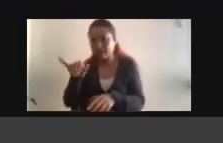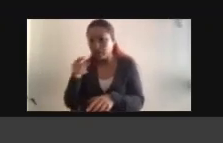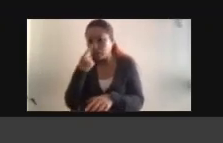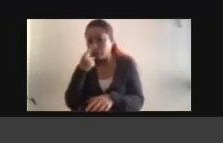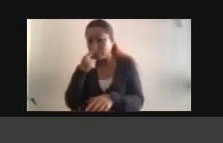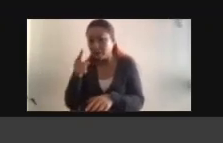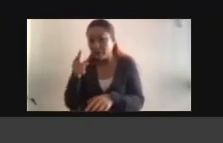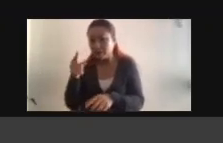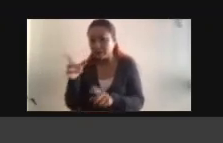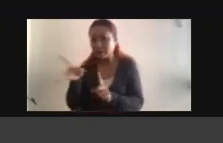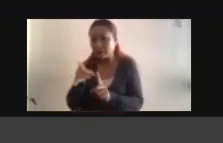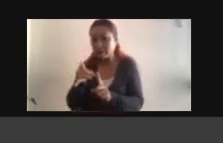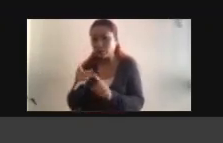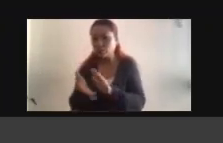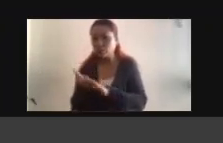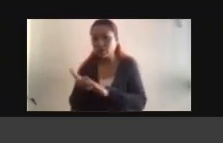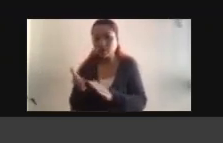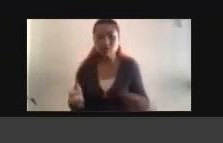that video.